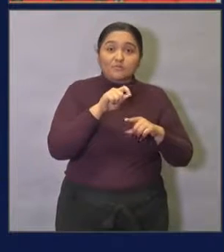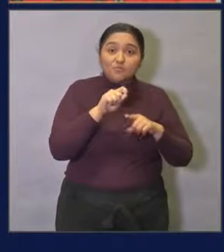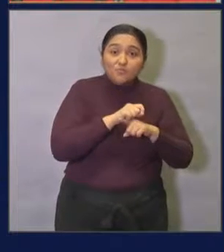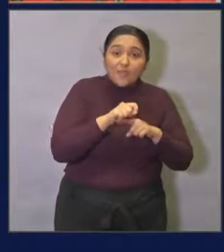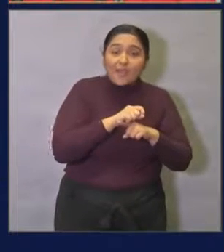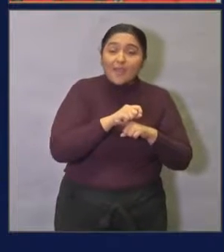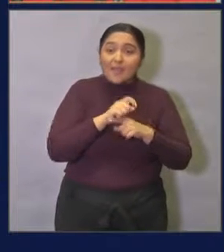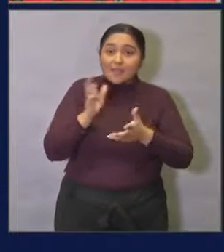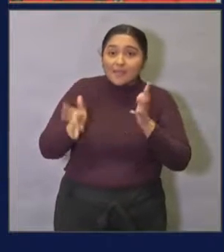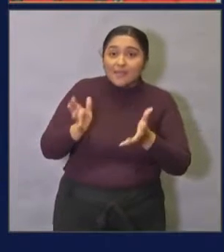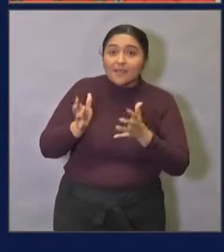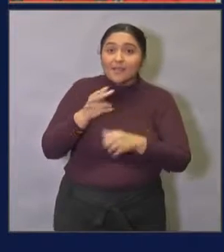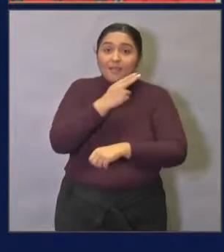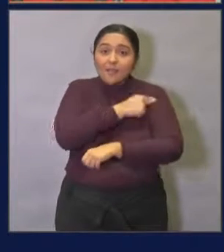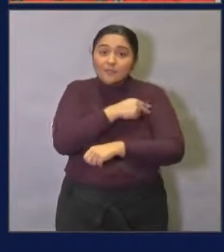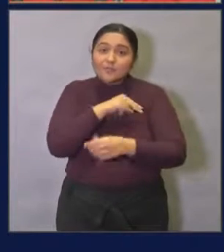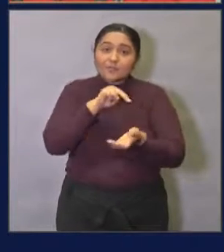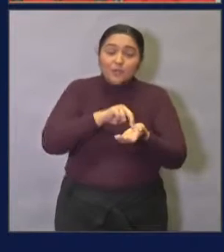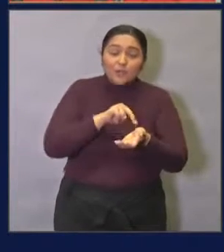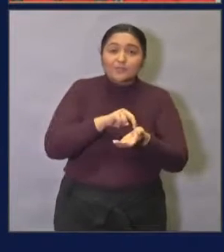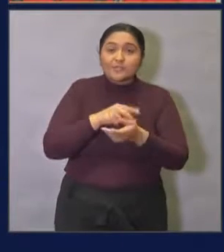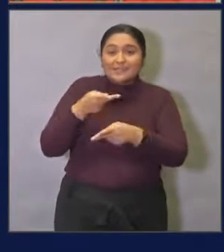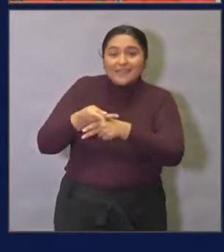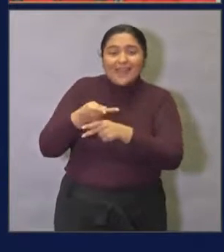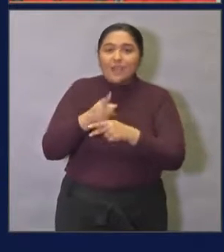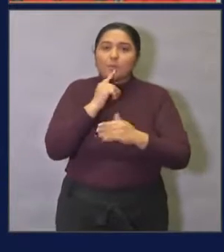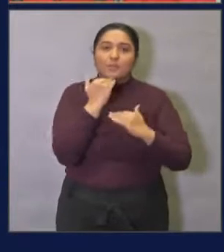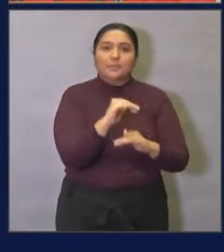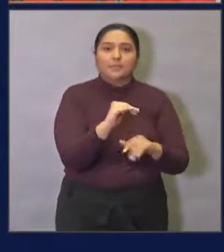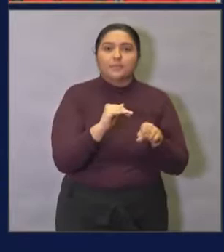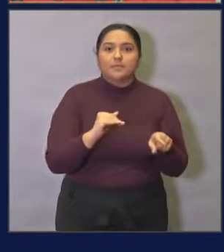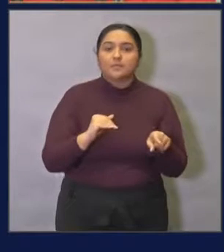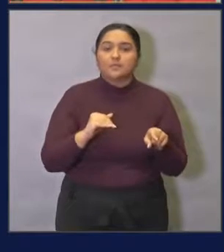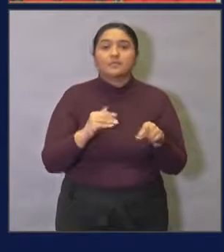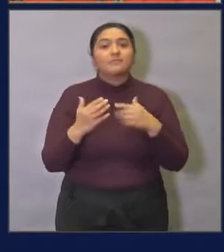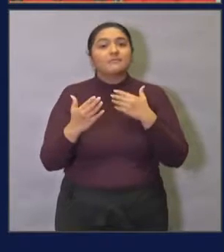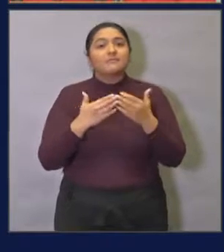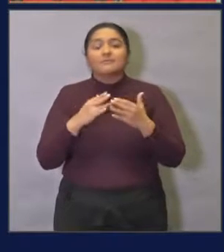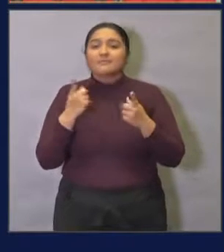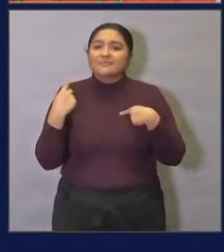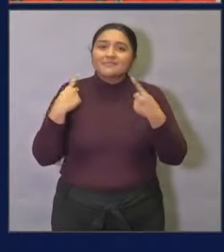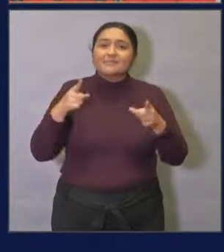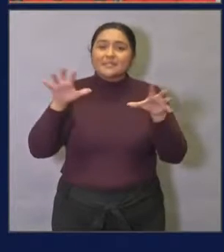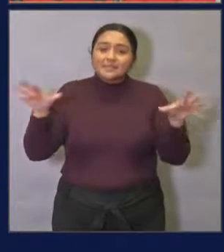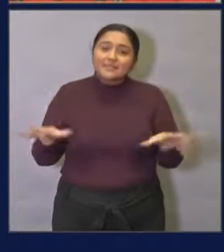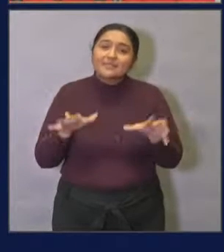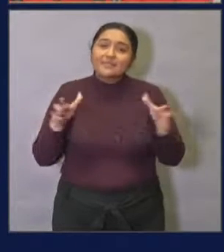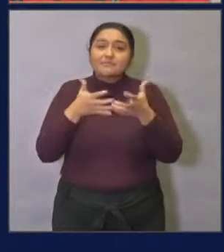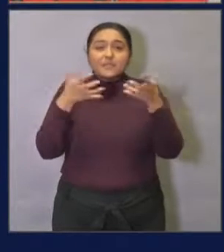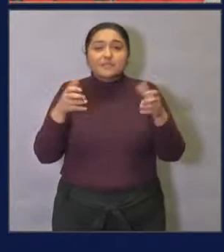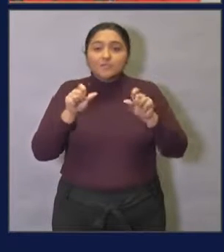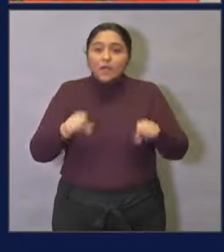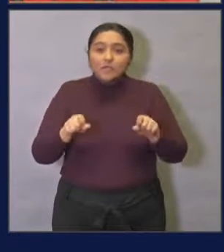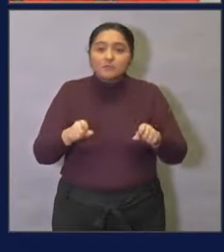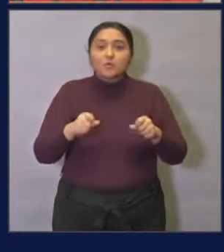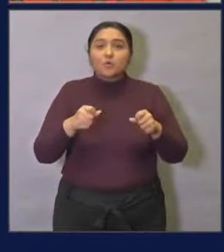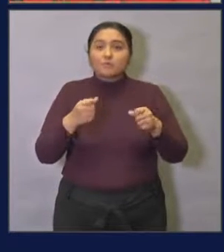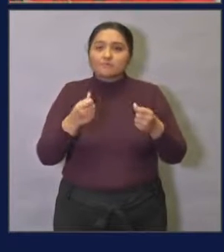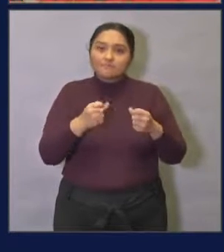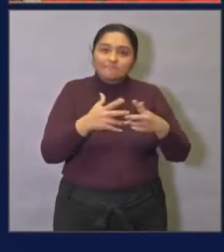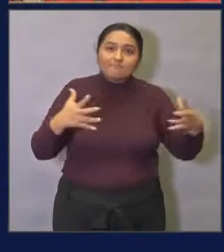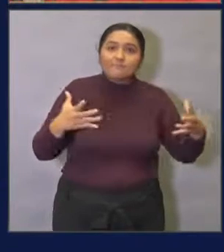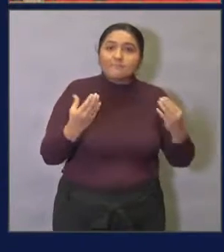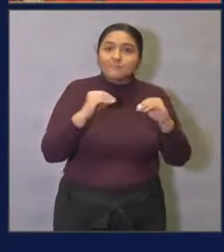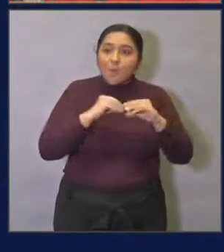care services in our hospitals at any one time, even after everything has been possible that has been done to expand the